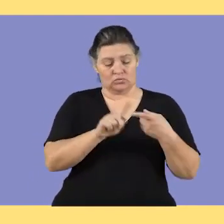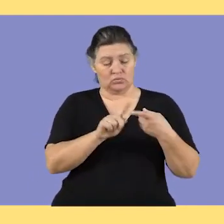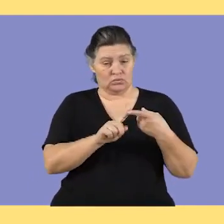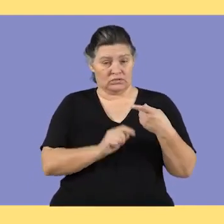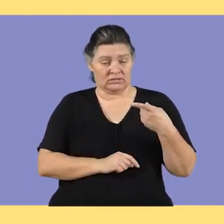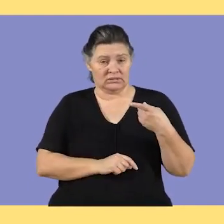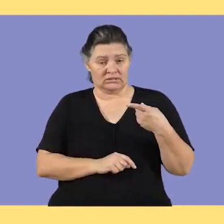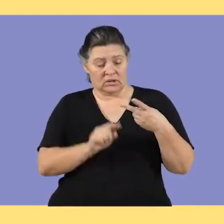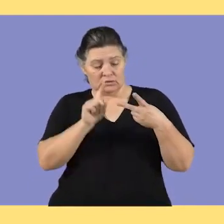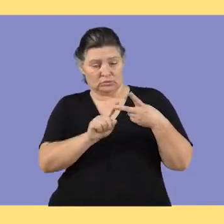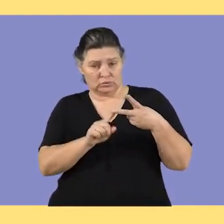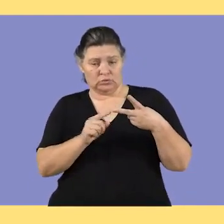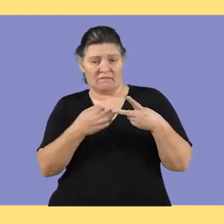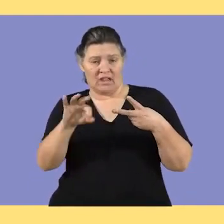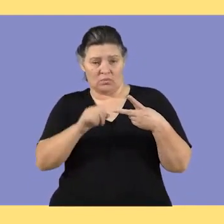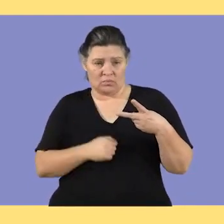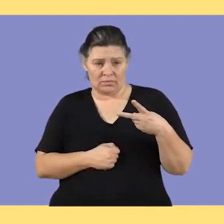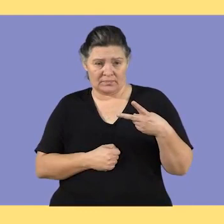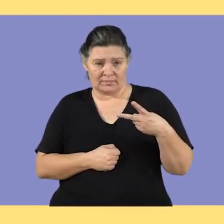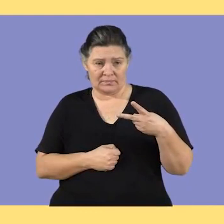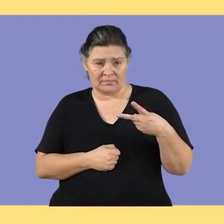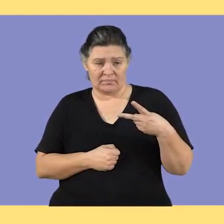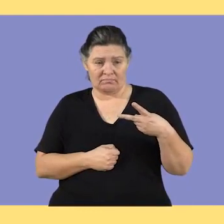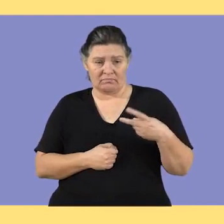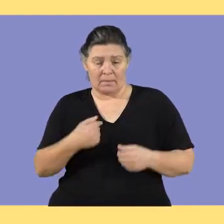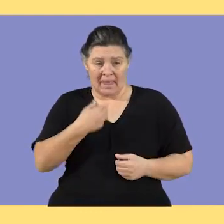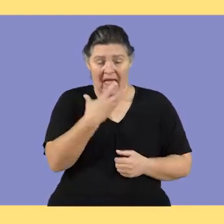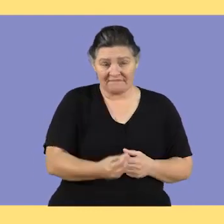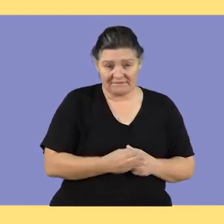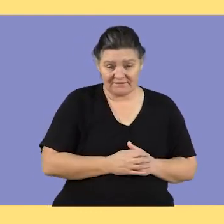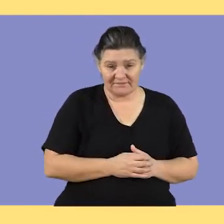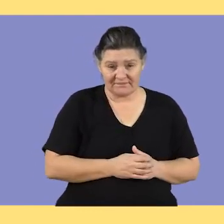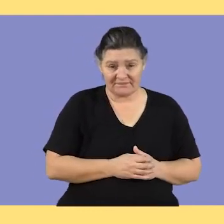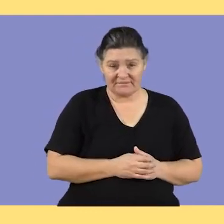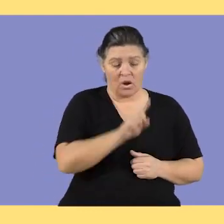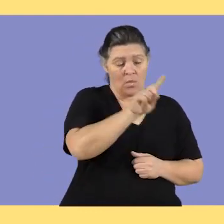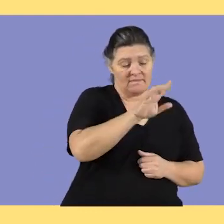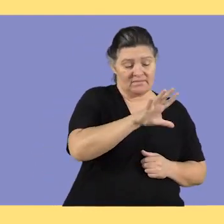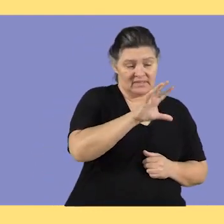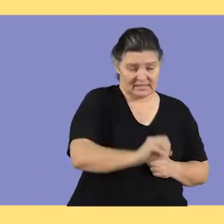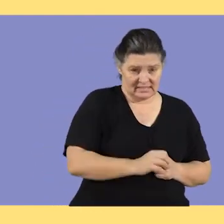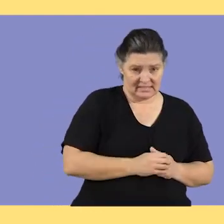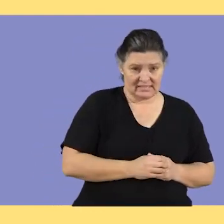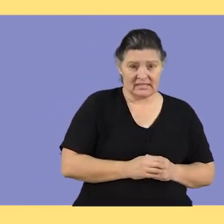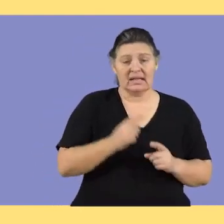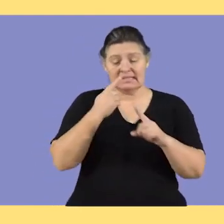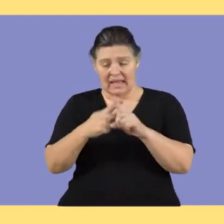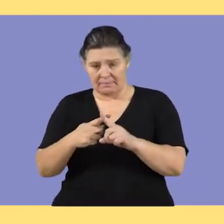values, so one value, two value. So this is my have then. What I have is